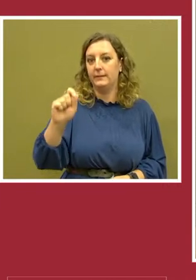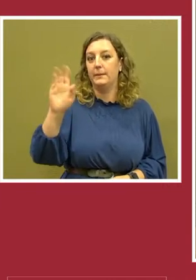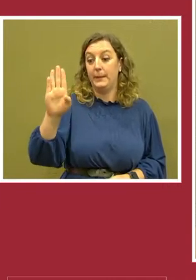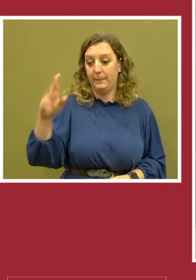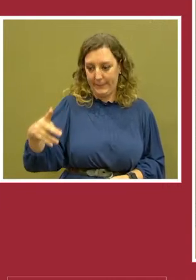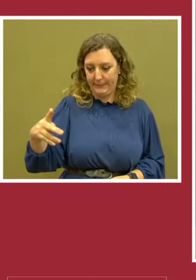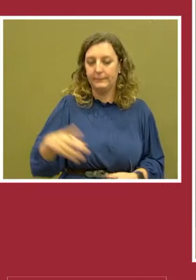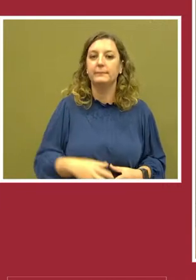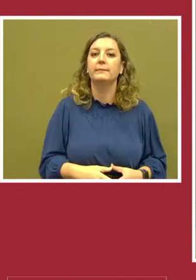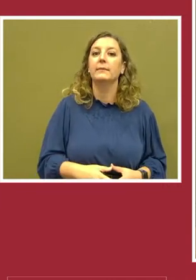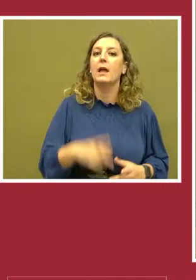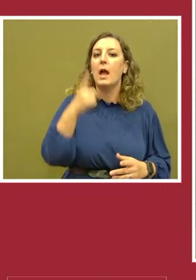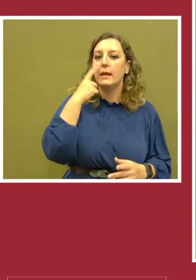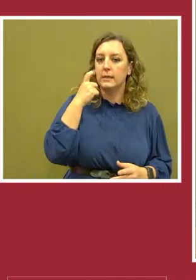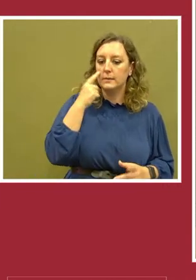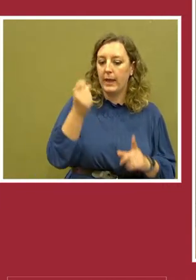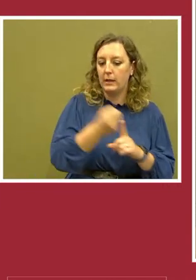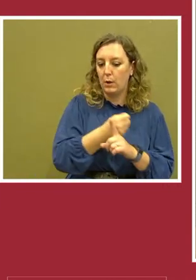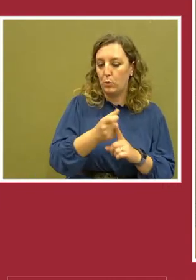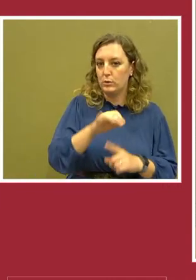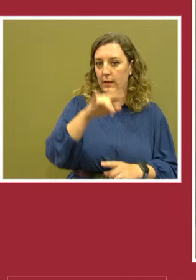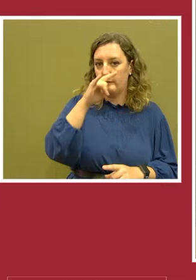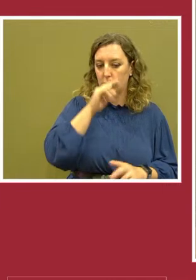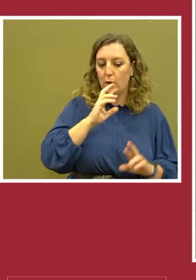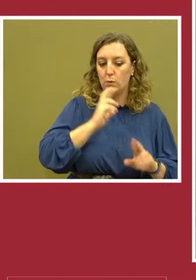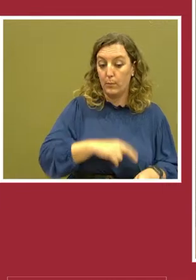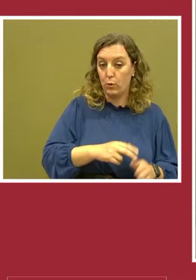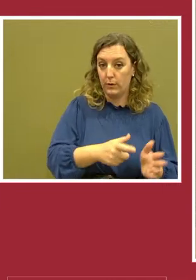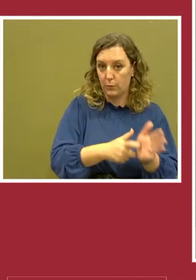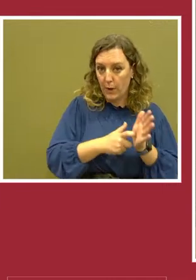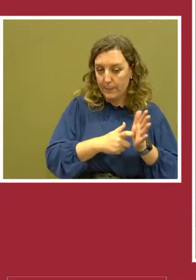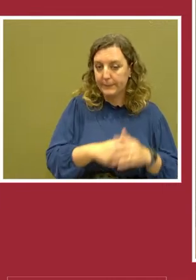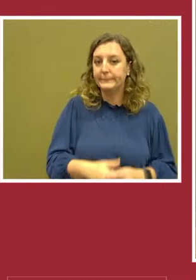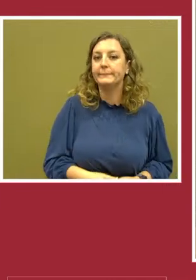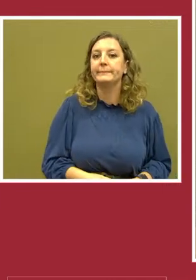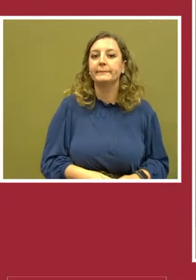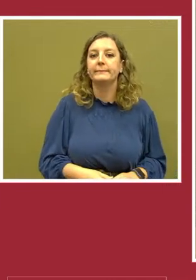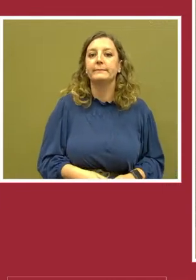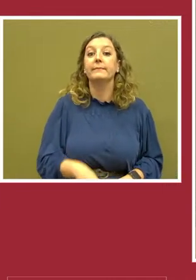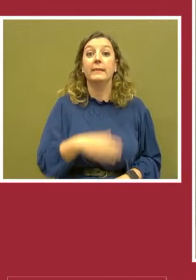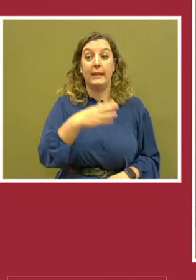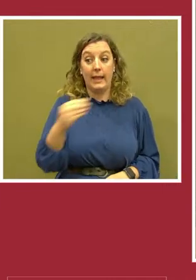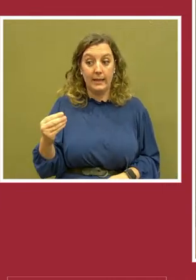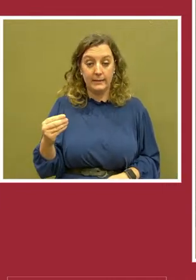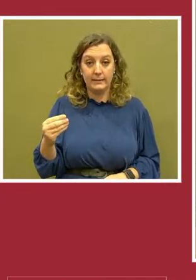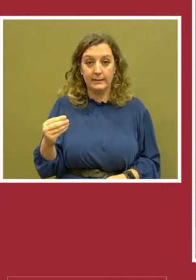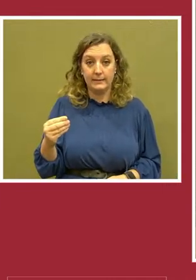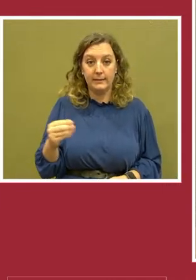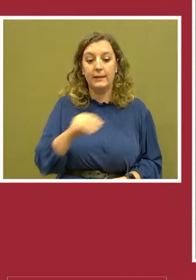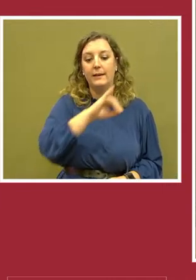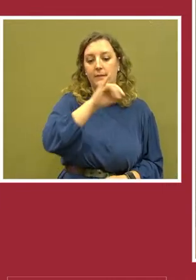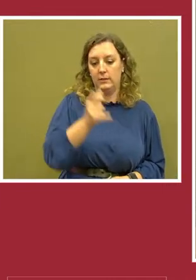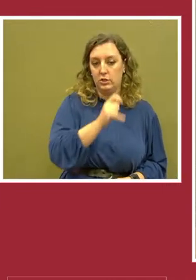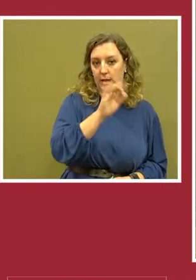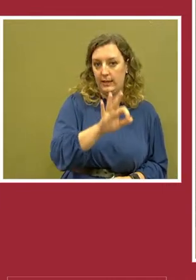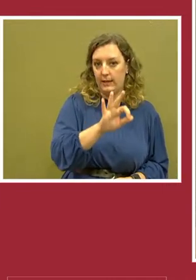GBNAB/JHFE-BP, suspected abuse of a child reporting requirements, and